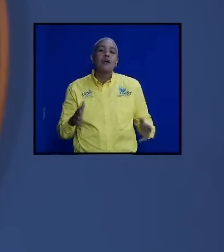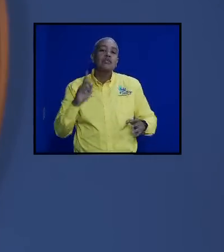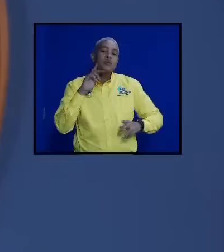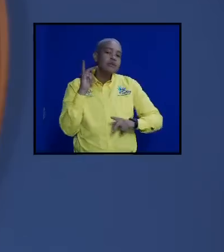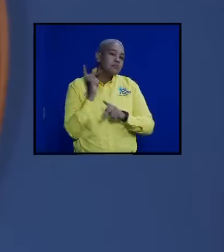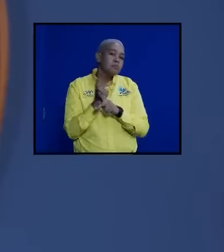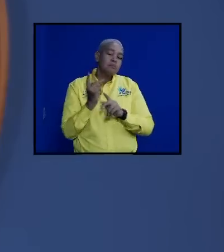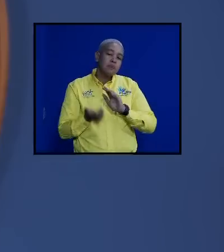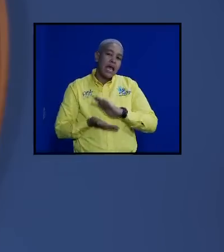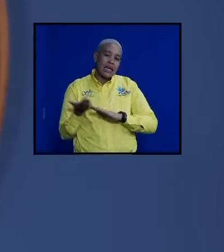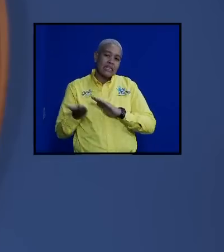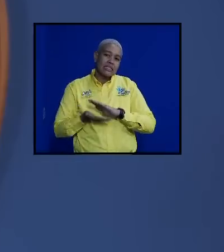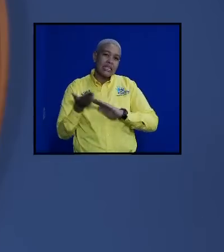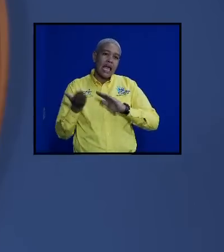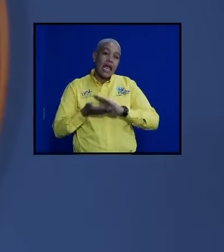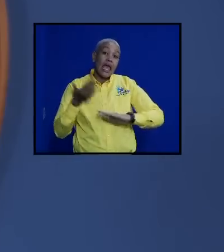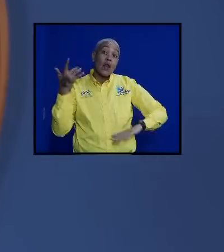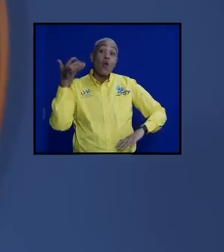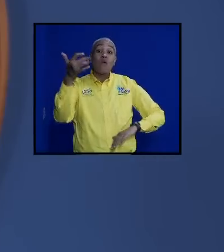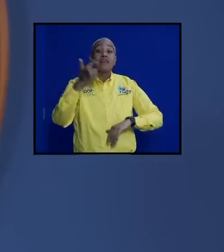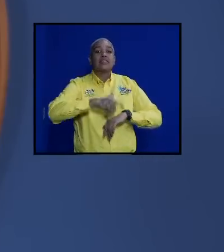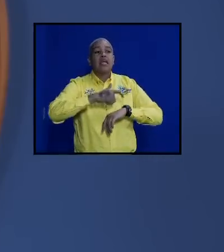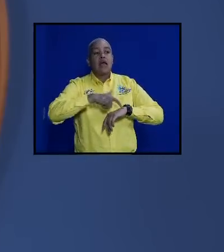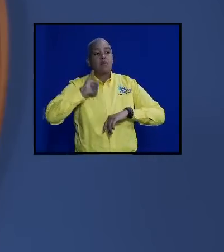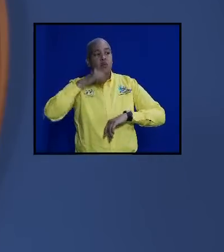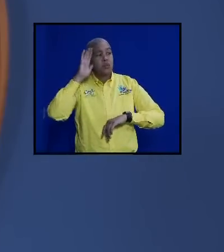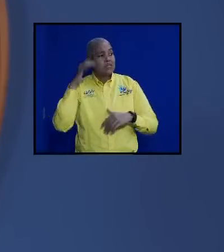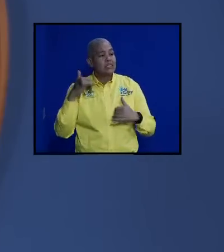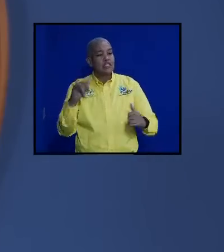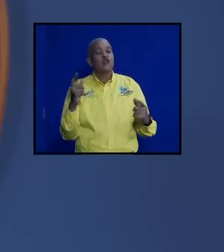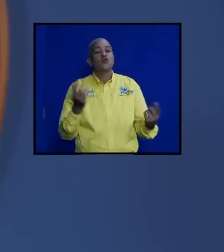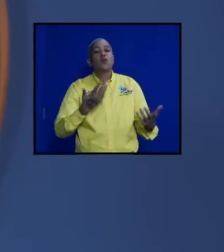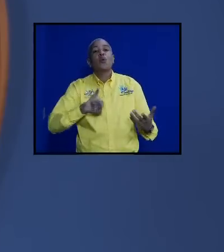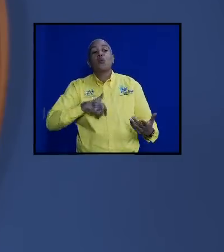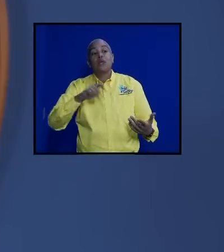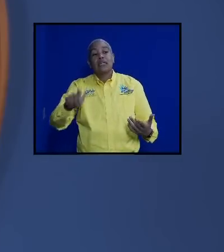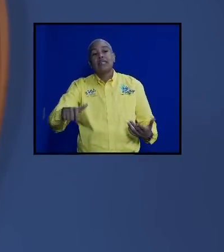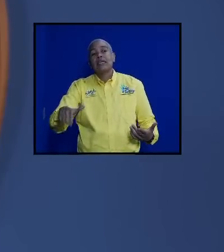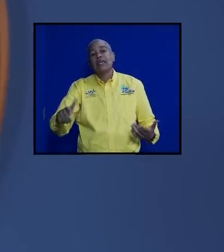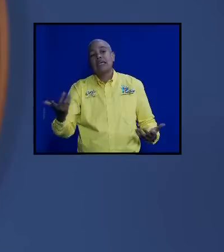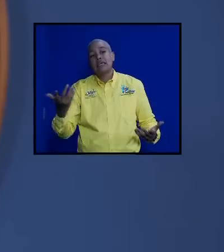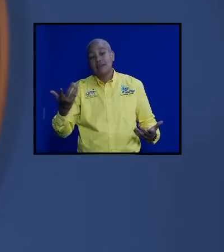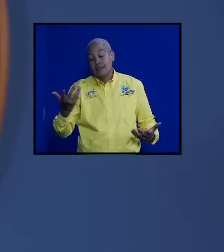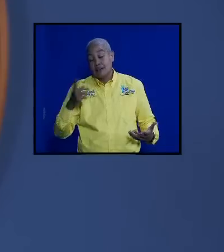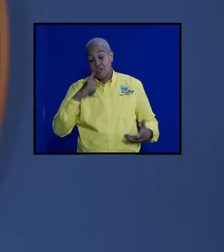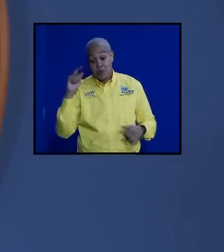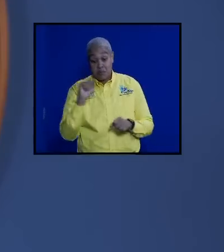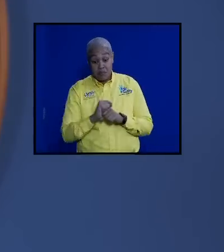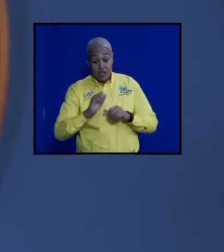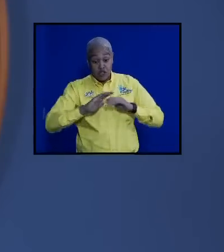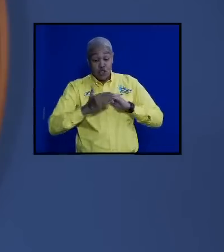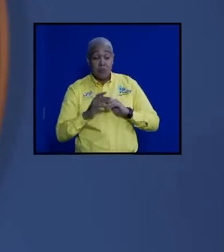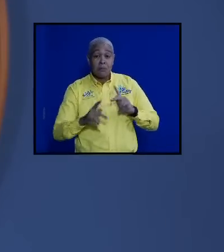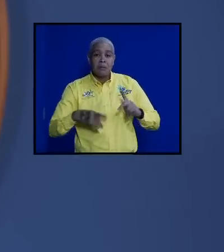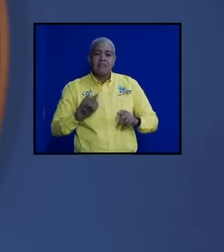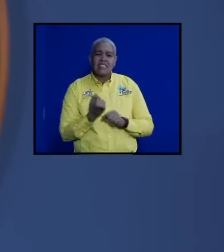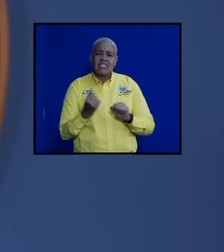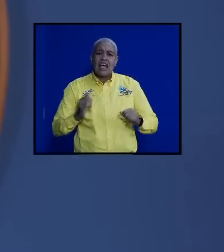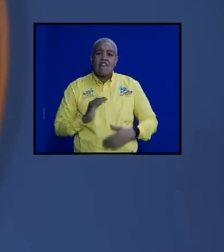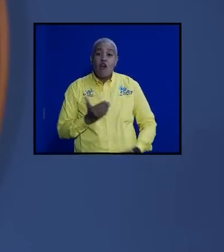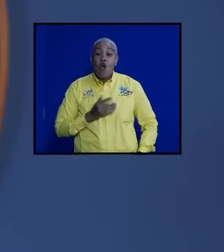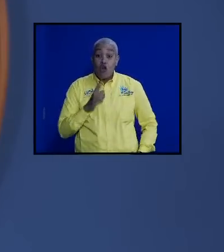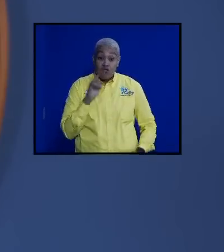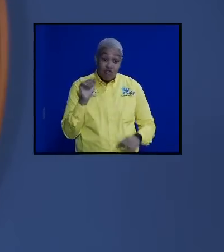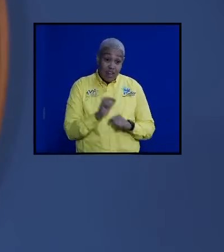maintained over the period. We'll continue to do what we need to do to make Jamaicans safe. Our reality